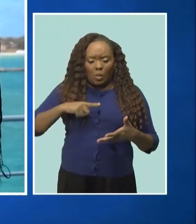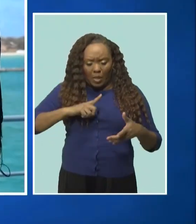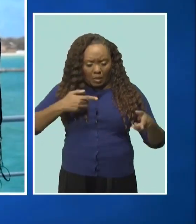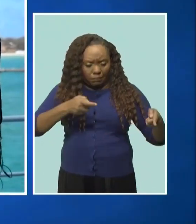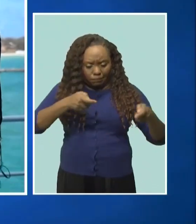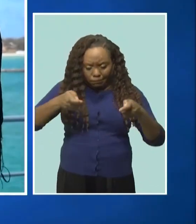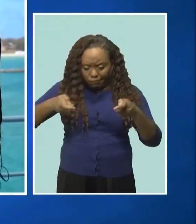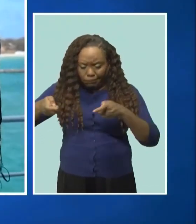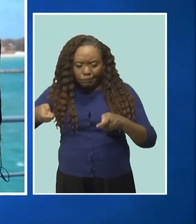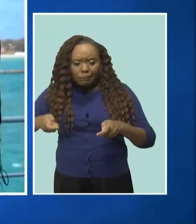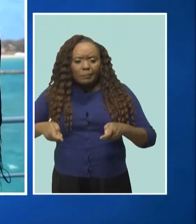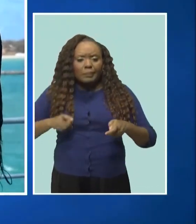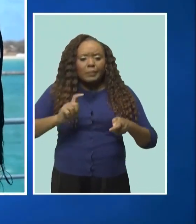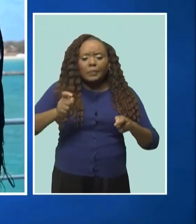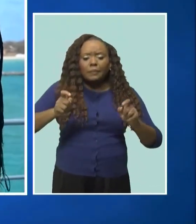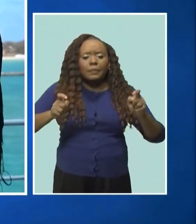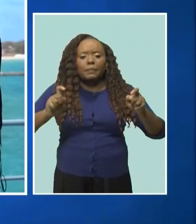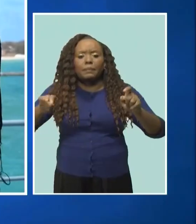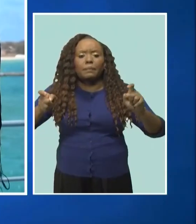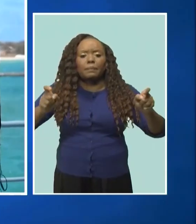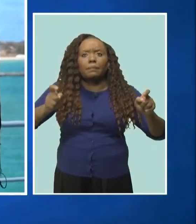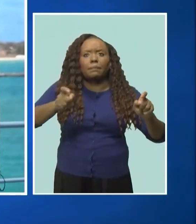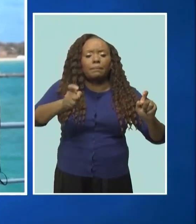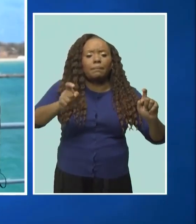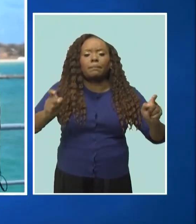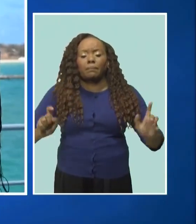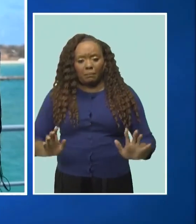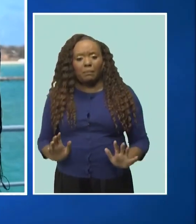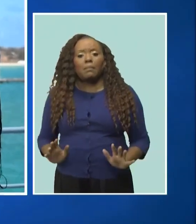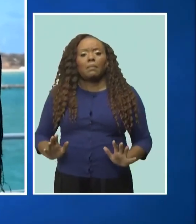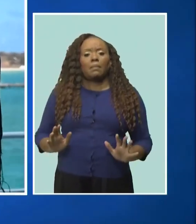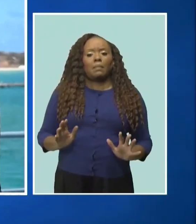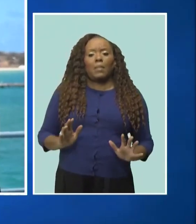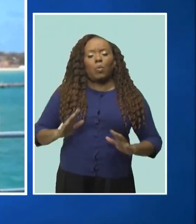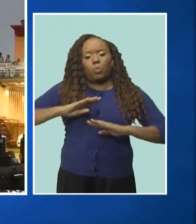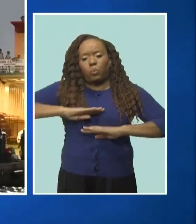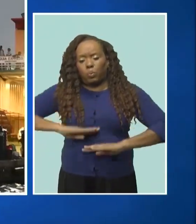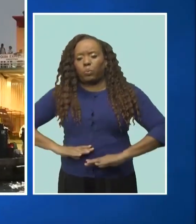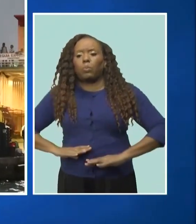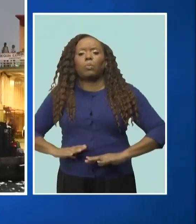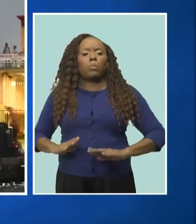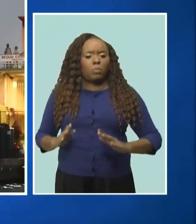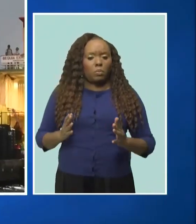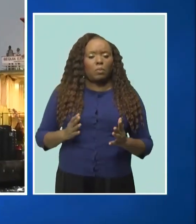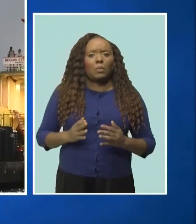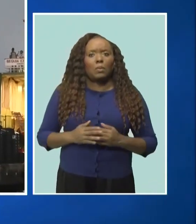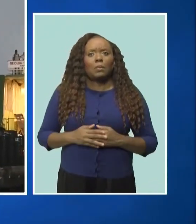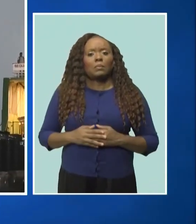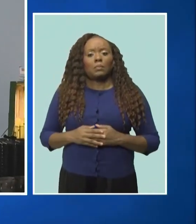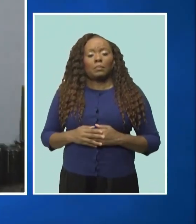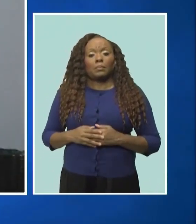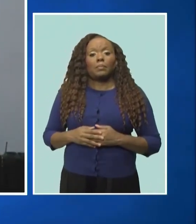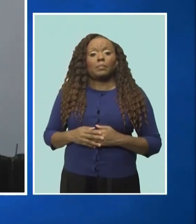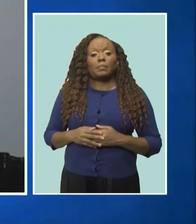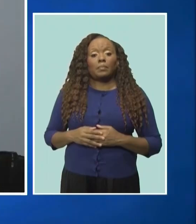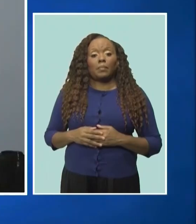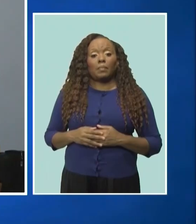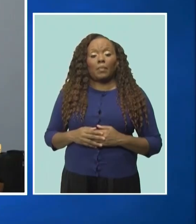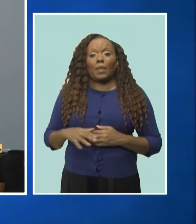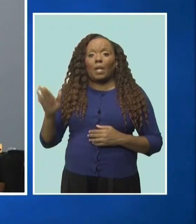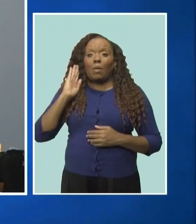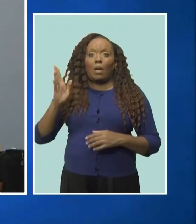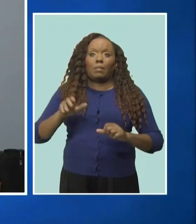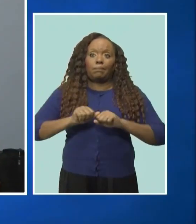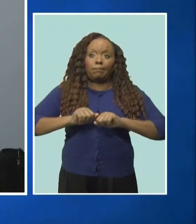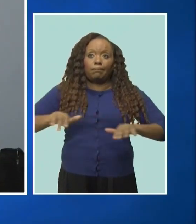with to the natives of the island to be able to bring some relief to them. The CDRU team is expected to be deployed